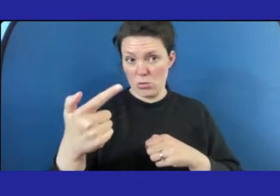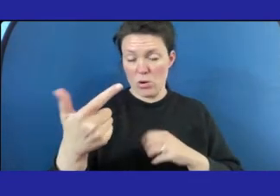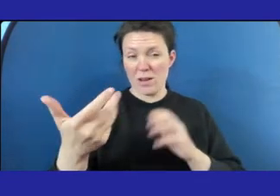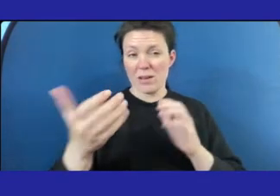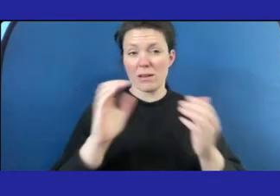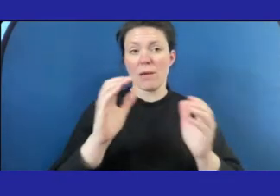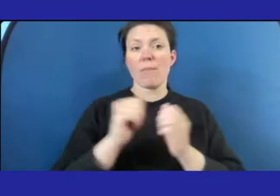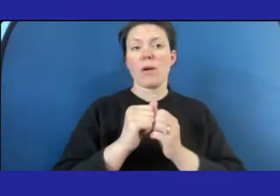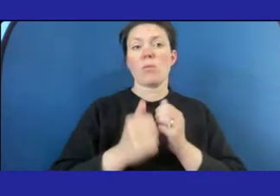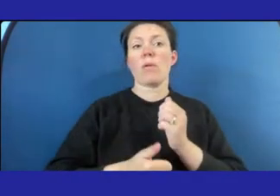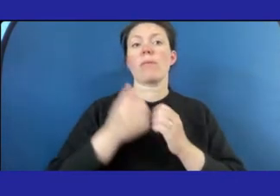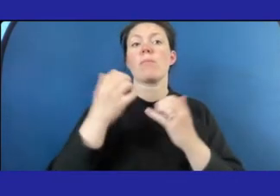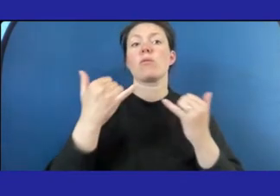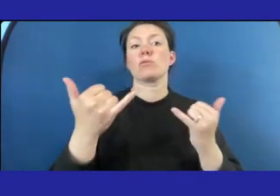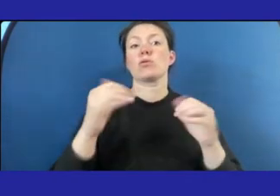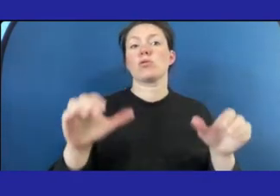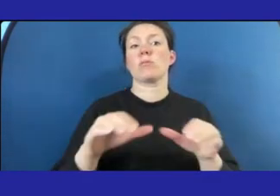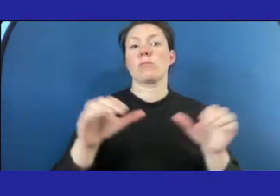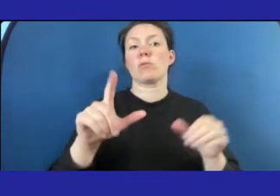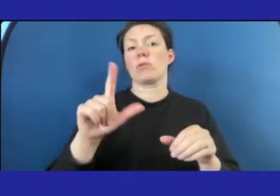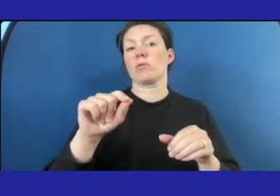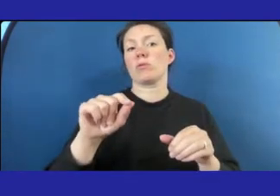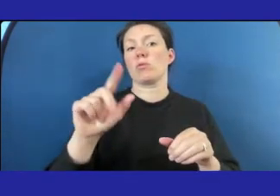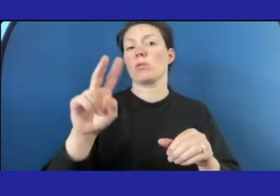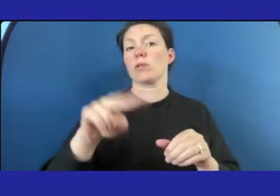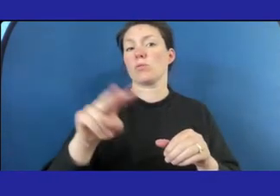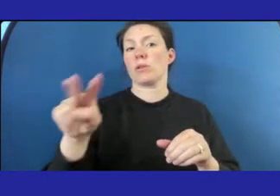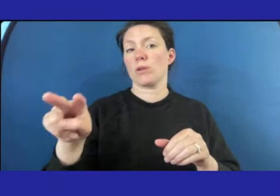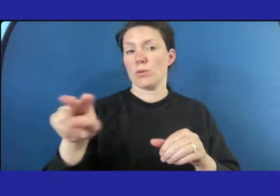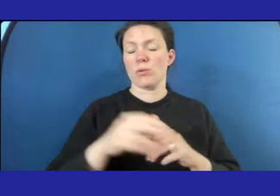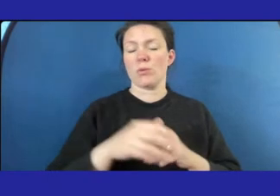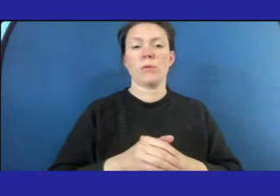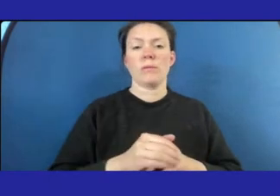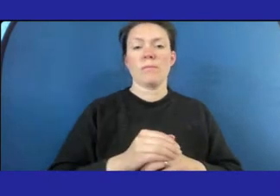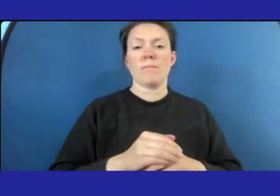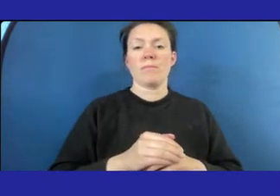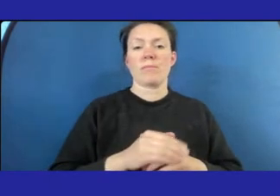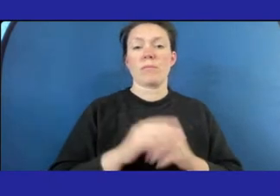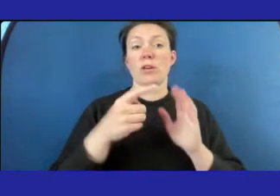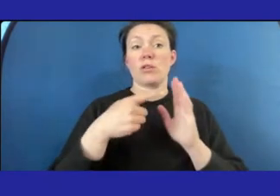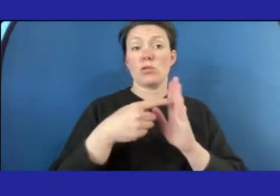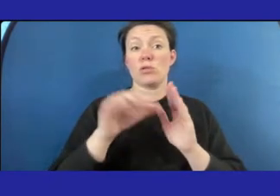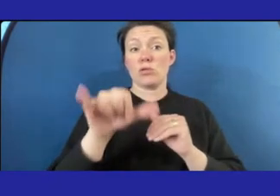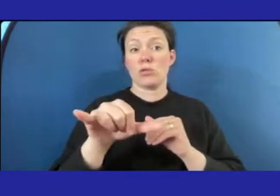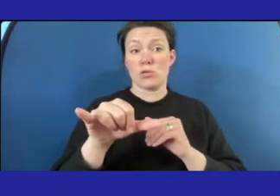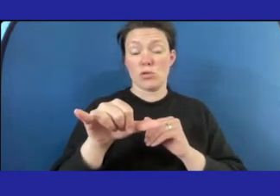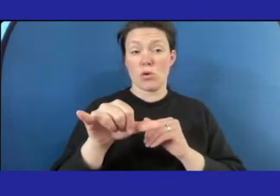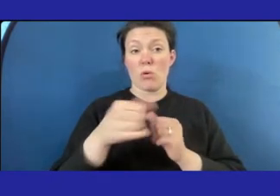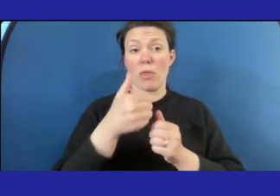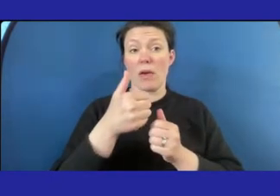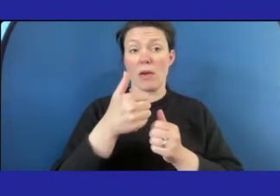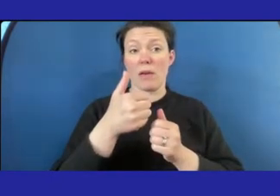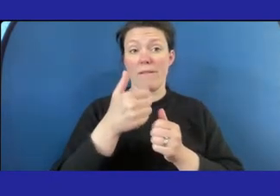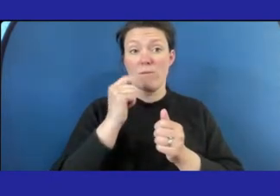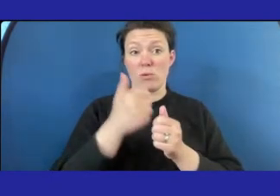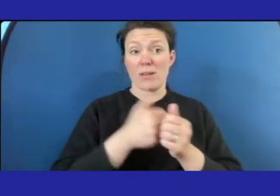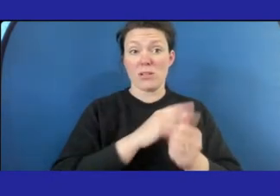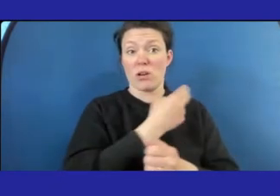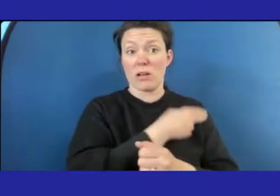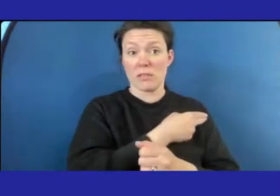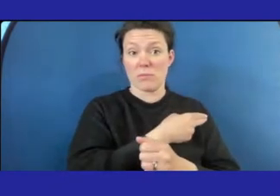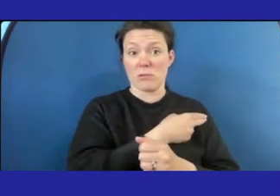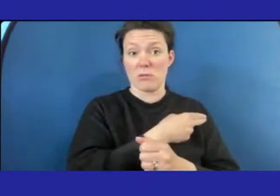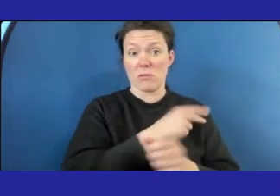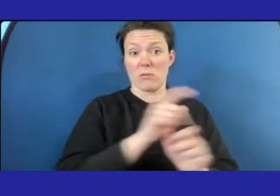compared with our most current performance for 2022, and to show that by hospital. And then in